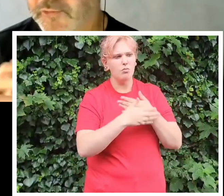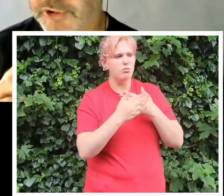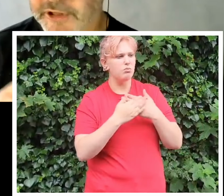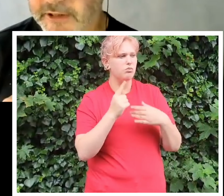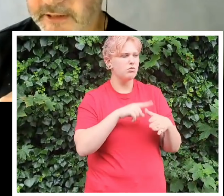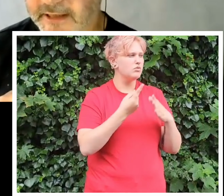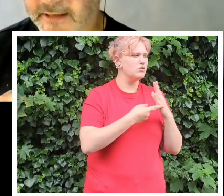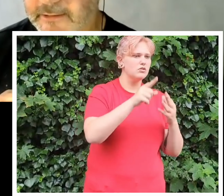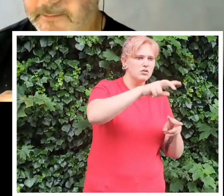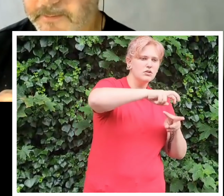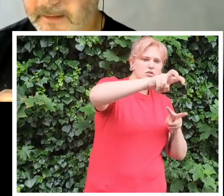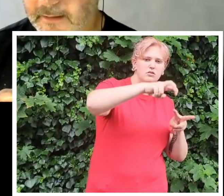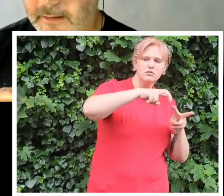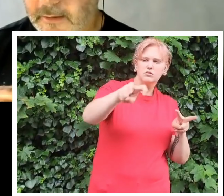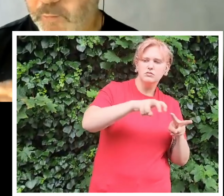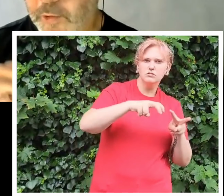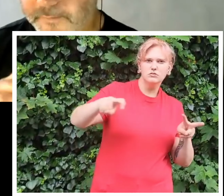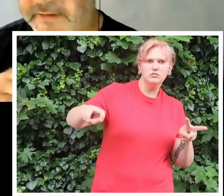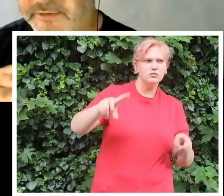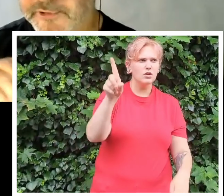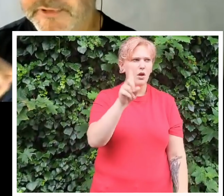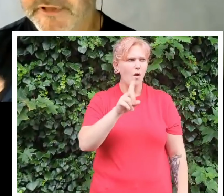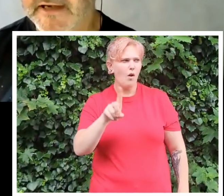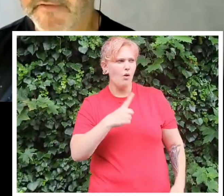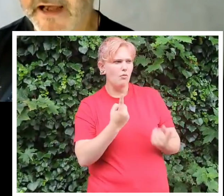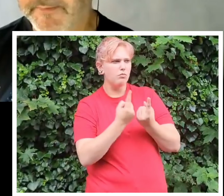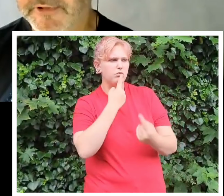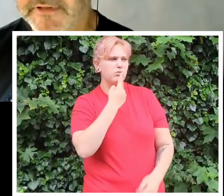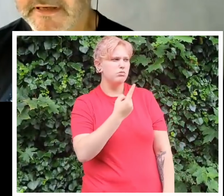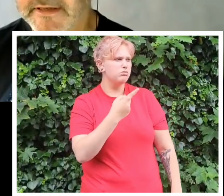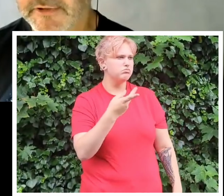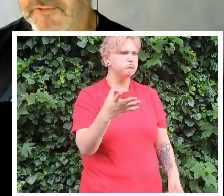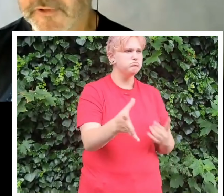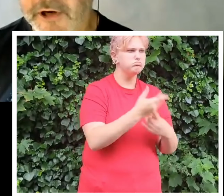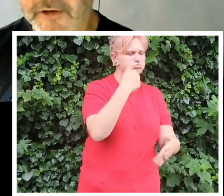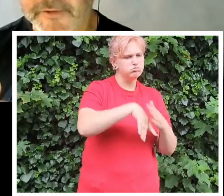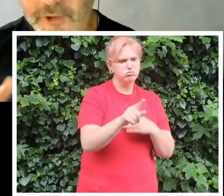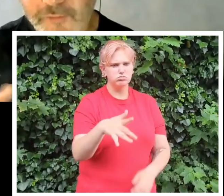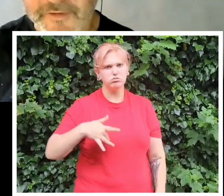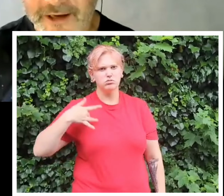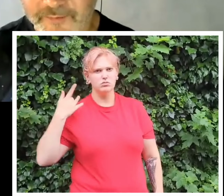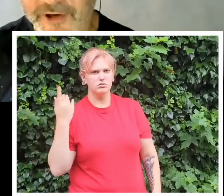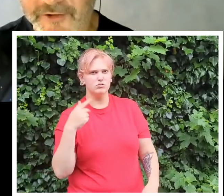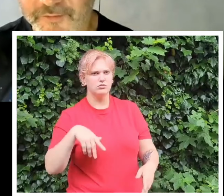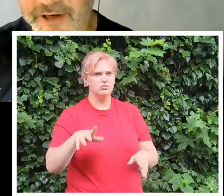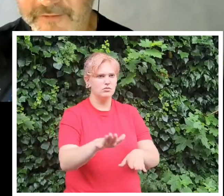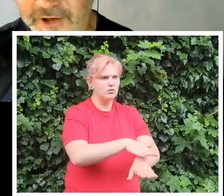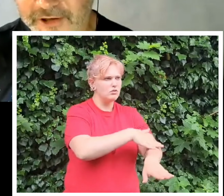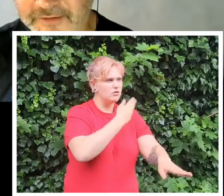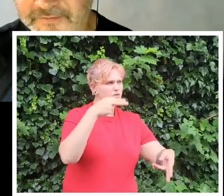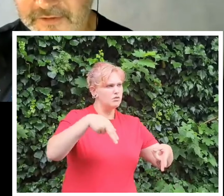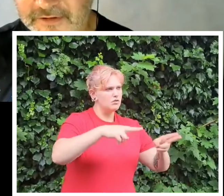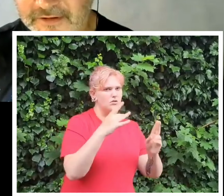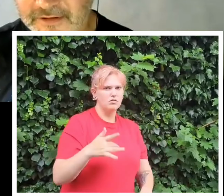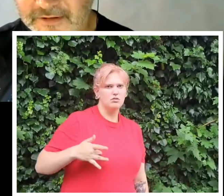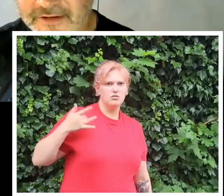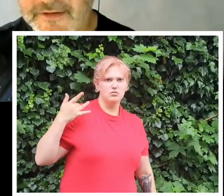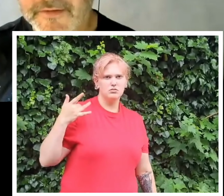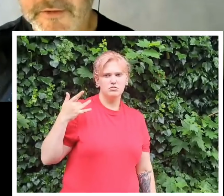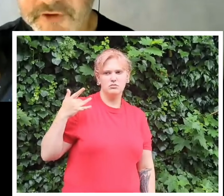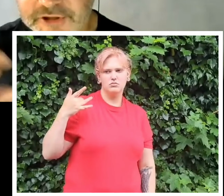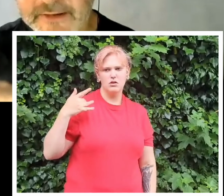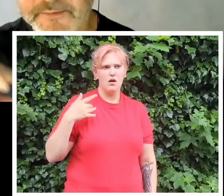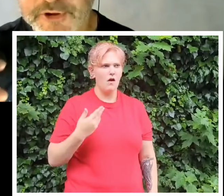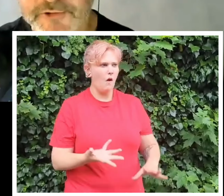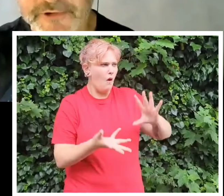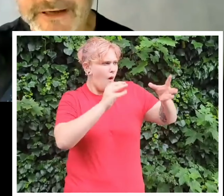more your journey, what things would you say have happened in your life along that pathway of life